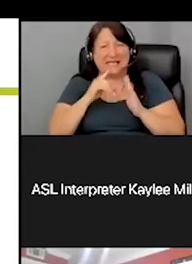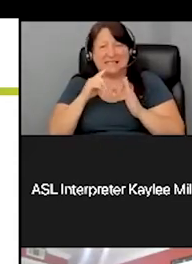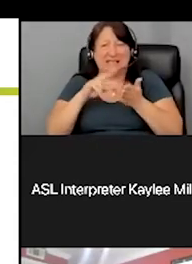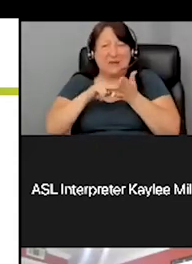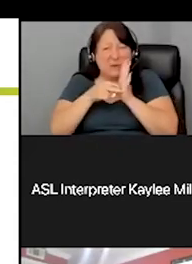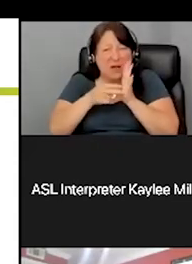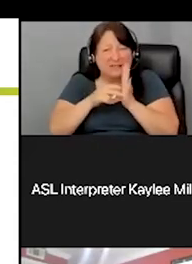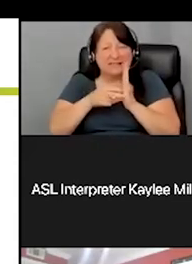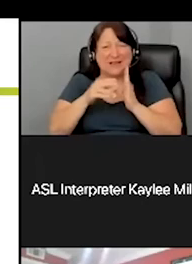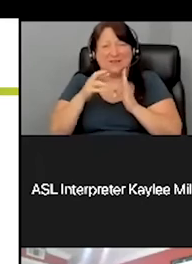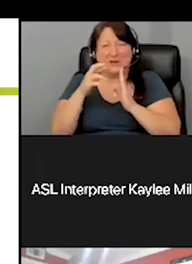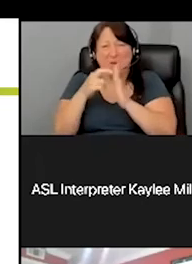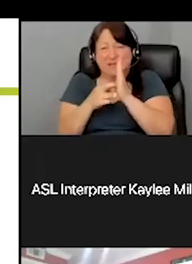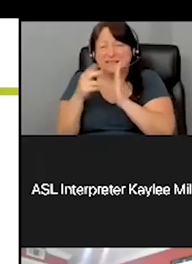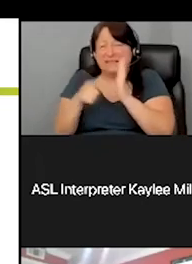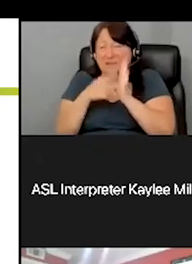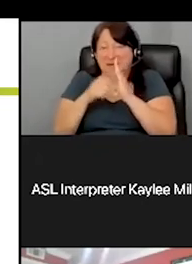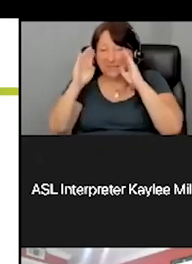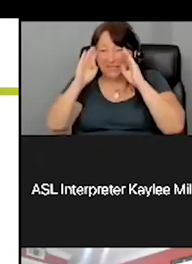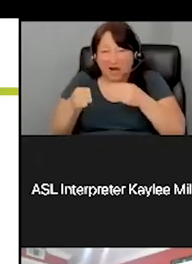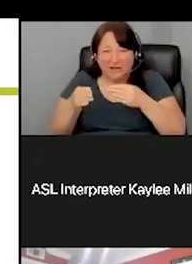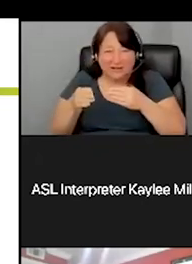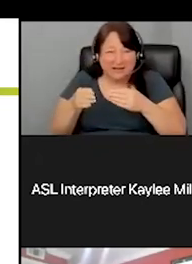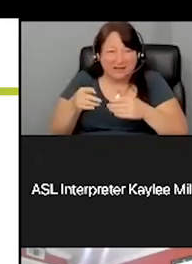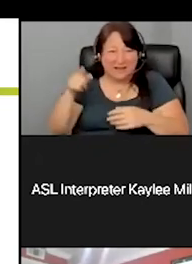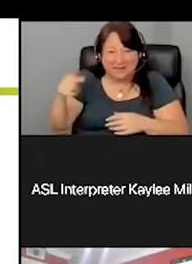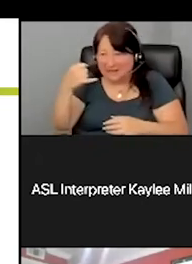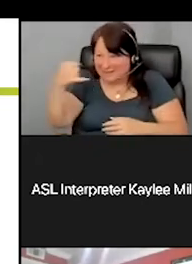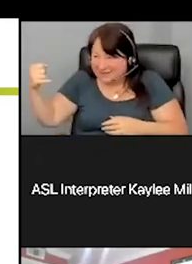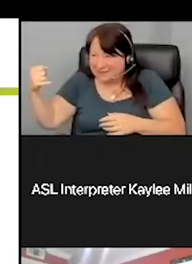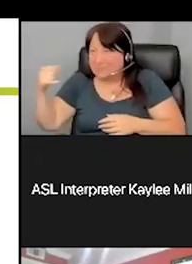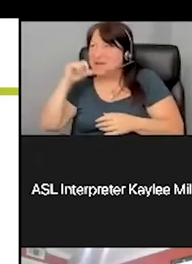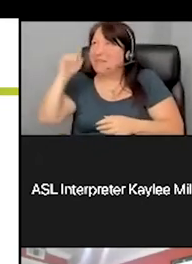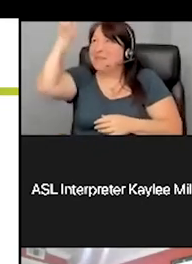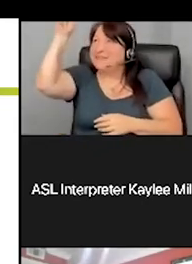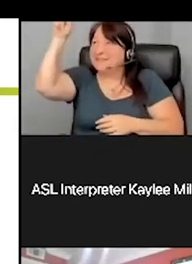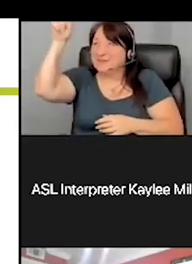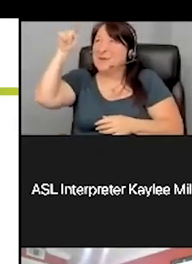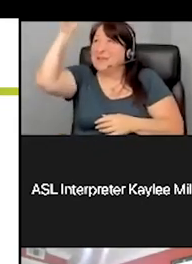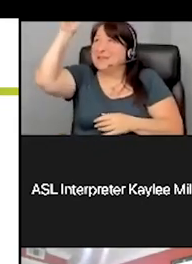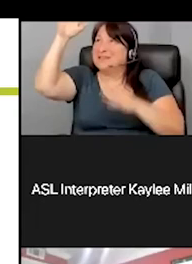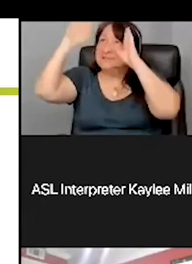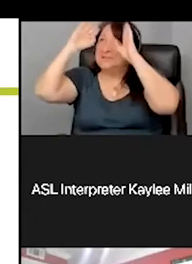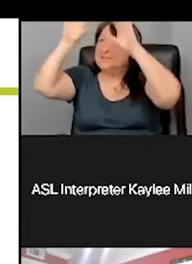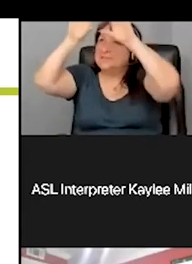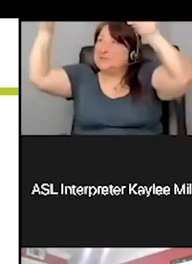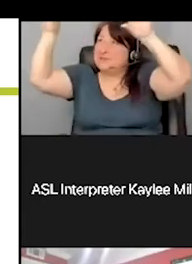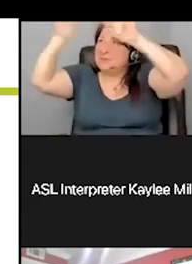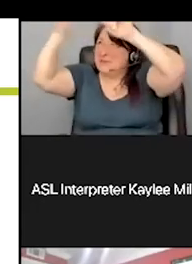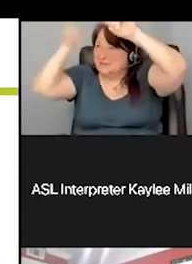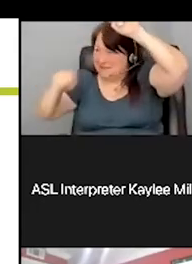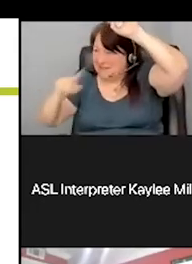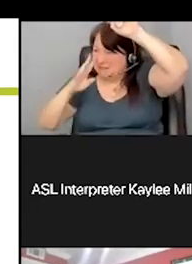In some cases, they're targeting, you know, this line, but not this, or this, but not that, et cetera. And that was really dependent